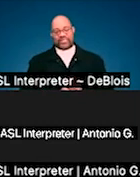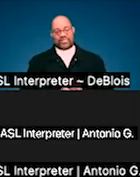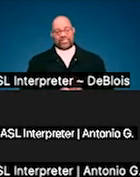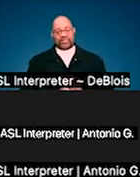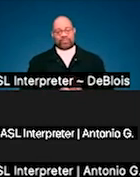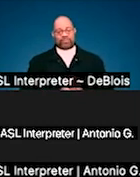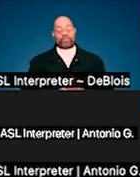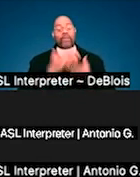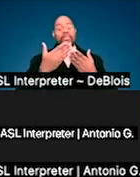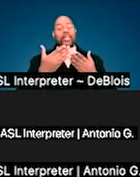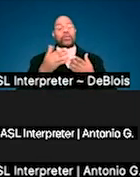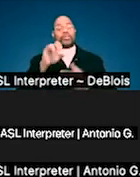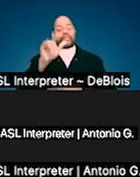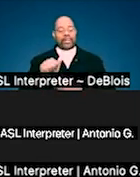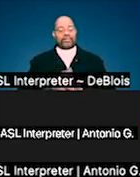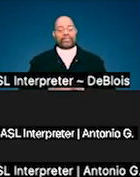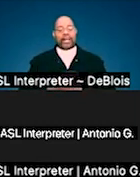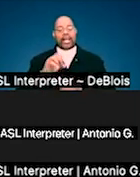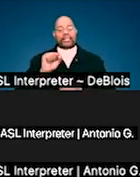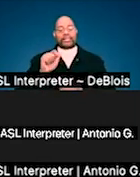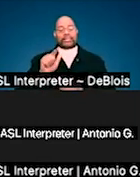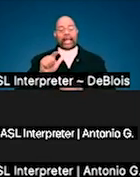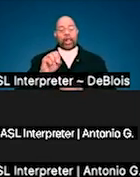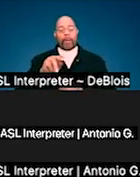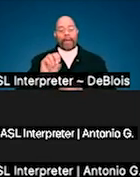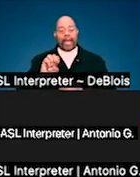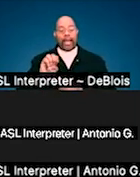Thank you so much, Cynthia. And Salome, would you